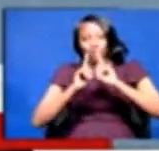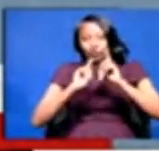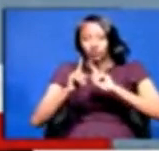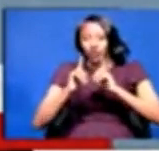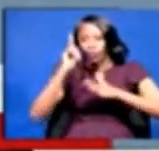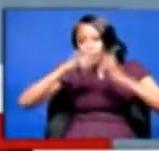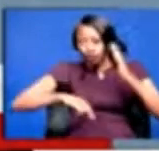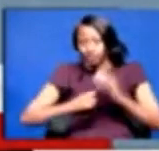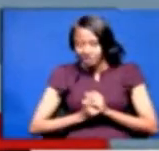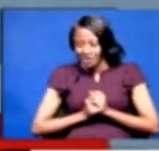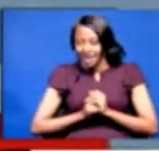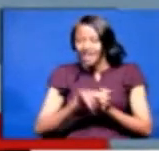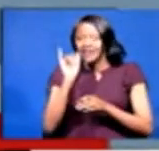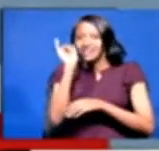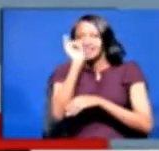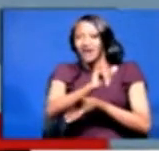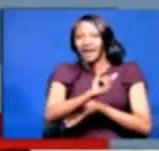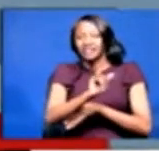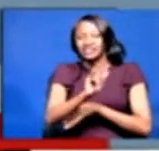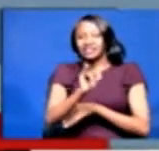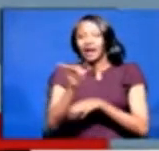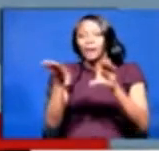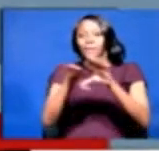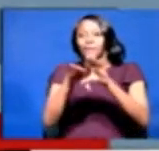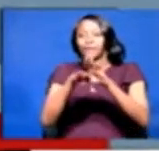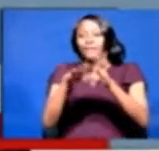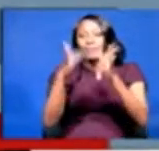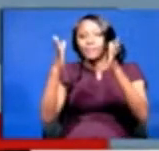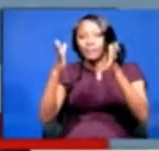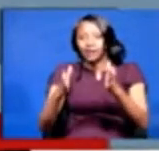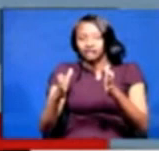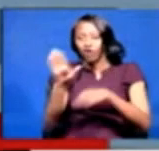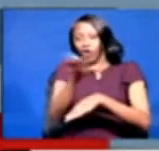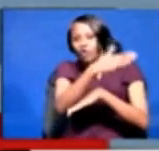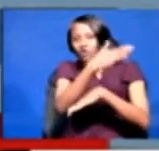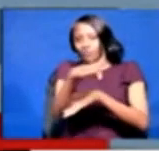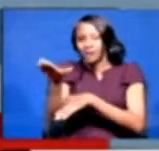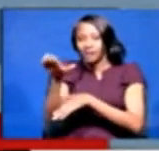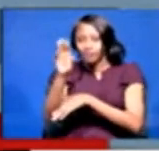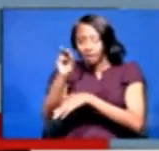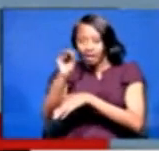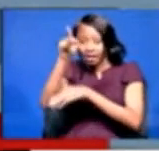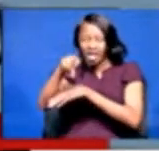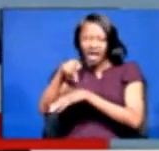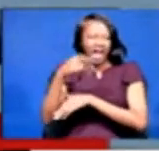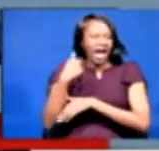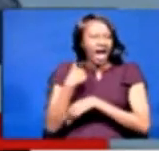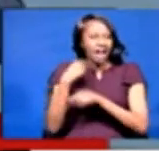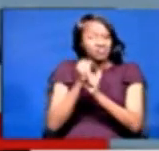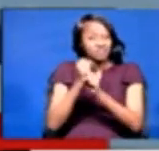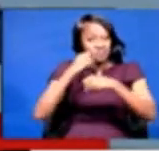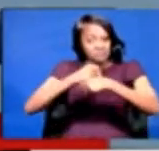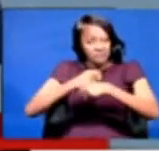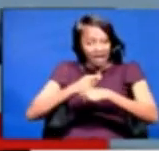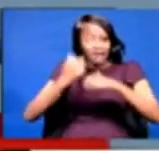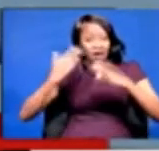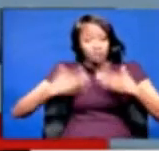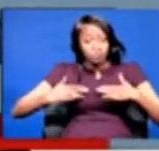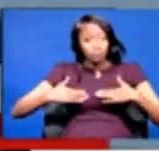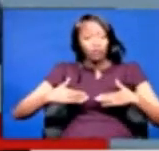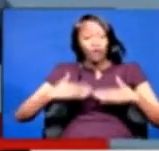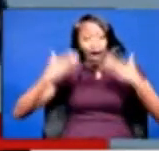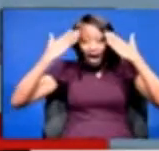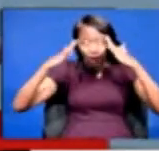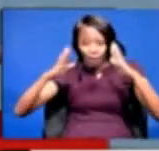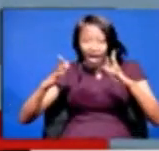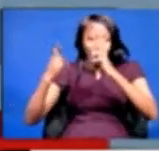mm-hmm. that our members of parliament have not made the citizens aware of their role and